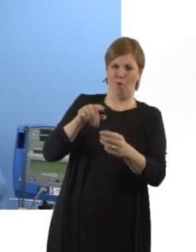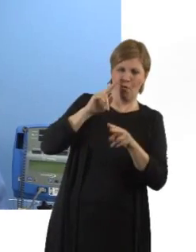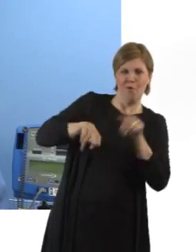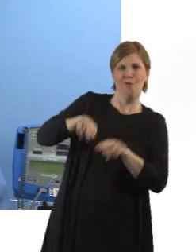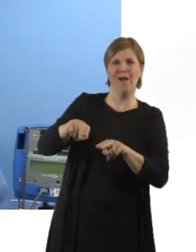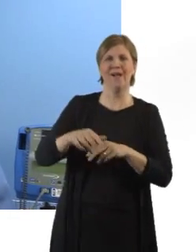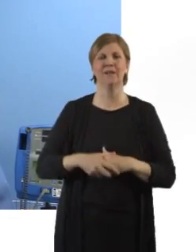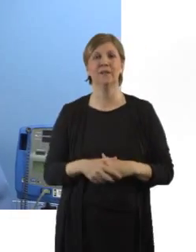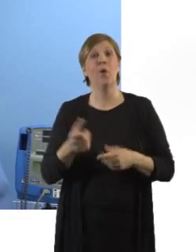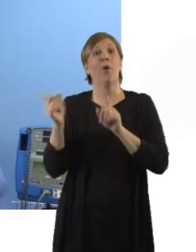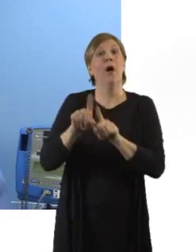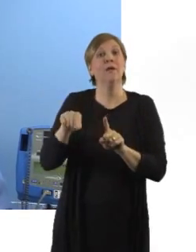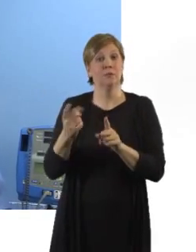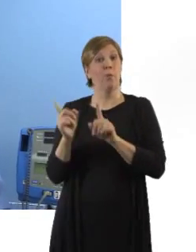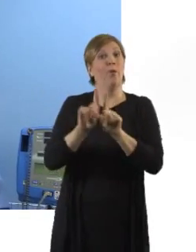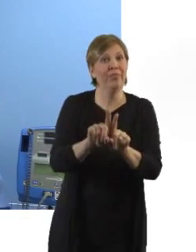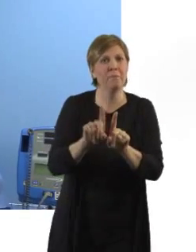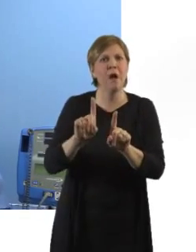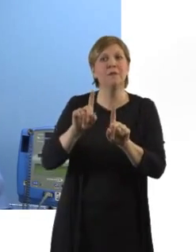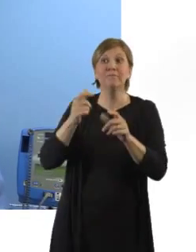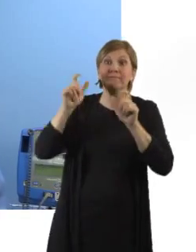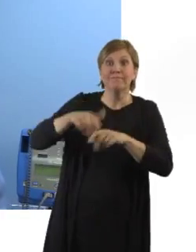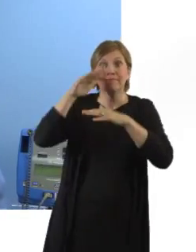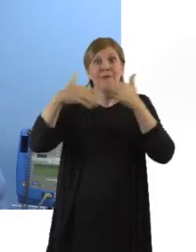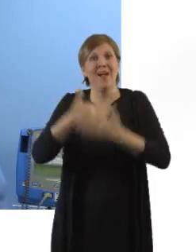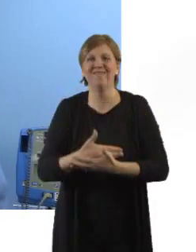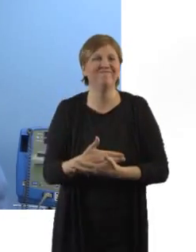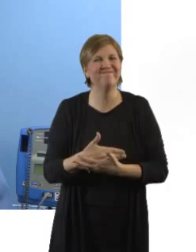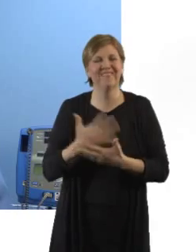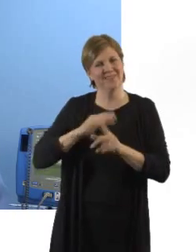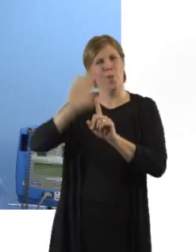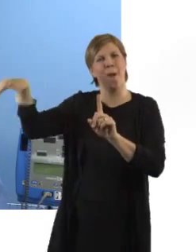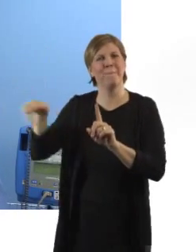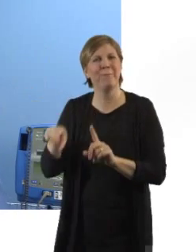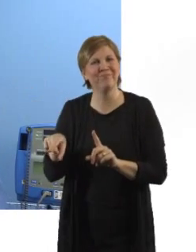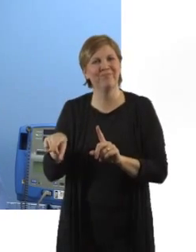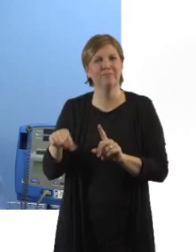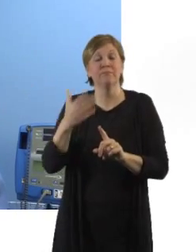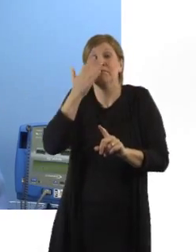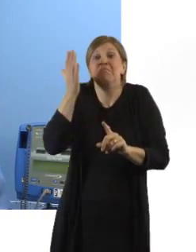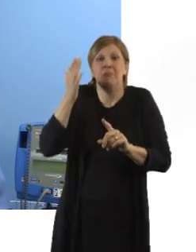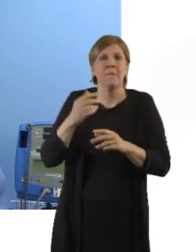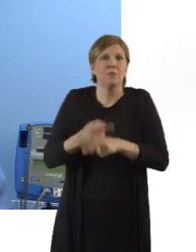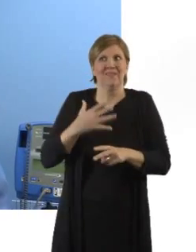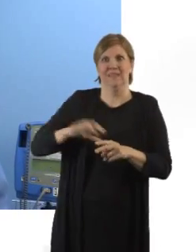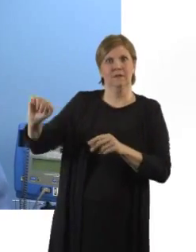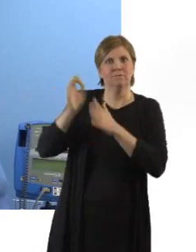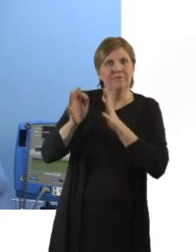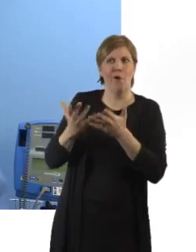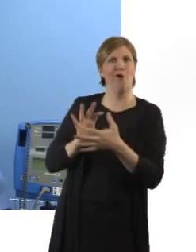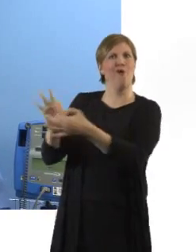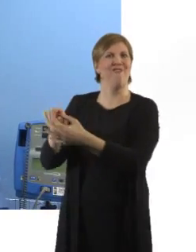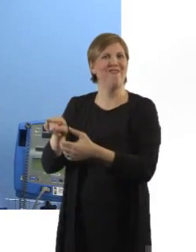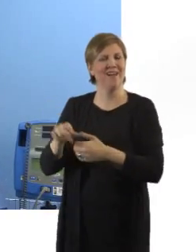appropriate time. If the midwife thinks the mum is not quite in established labour, but it won't be long or close monitoring is